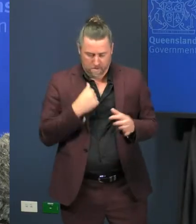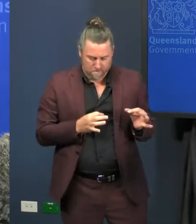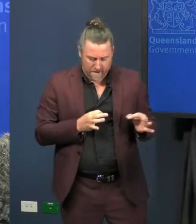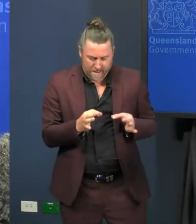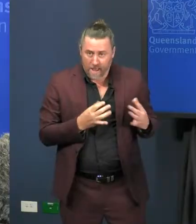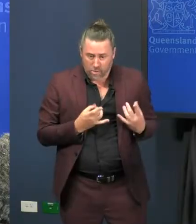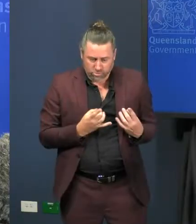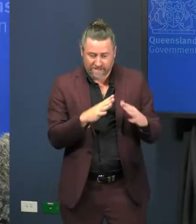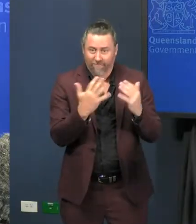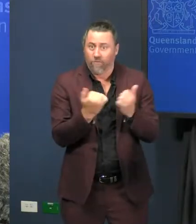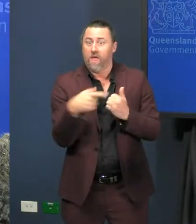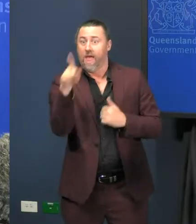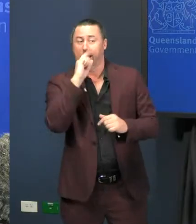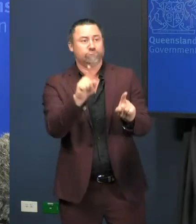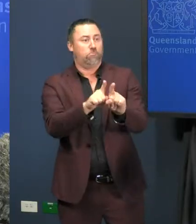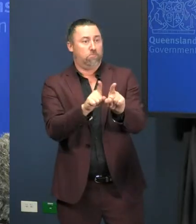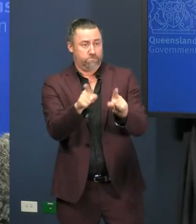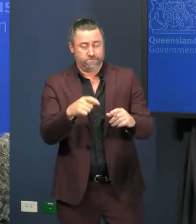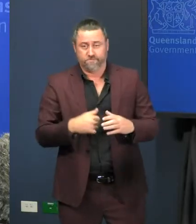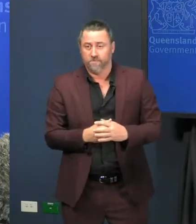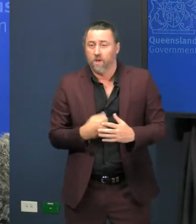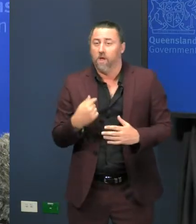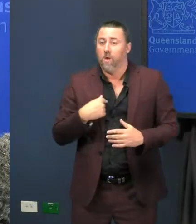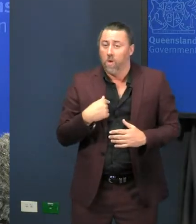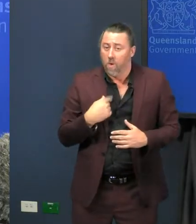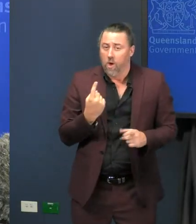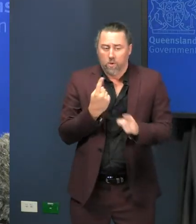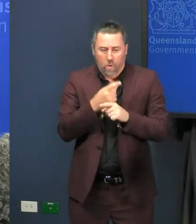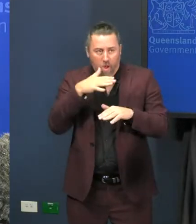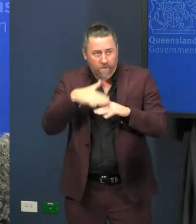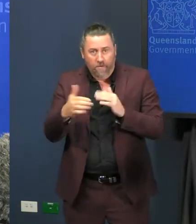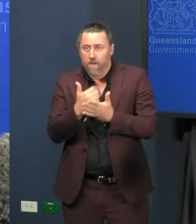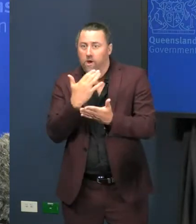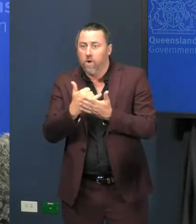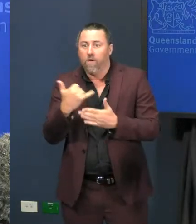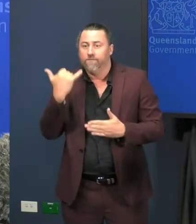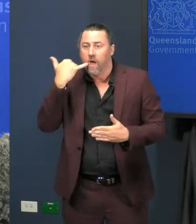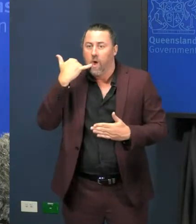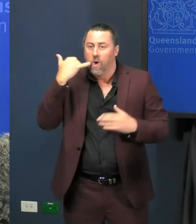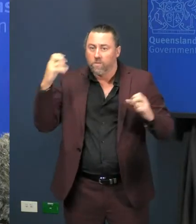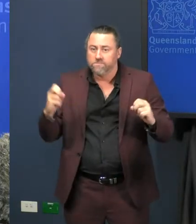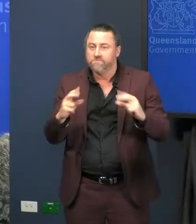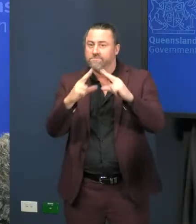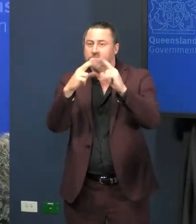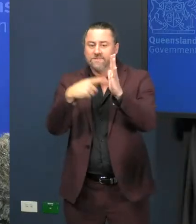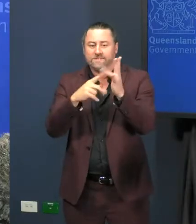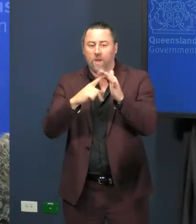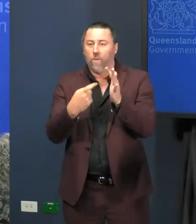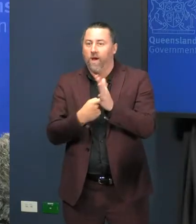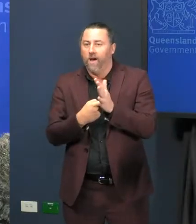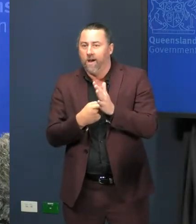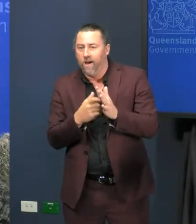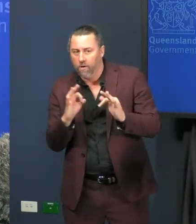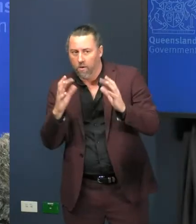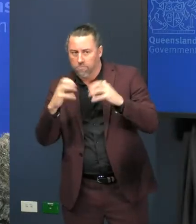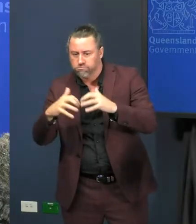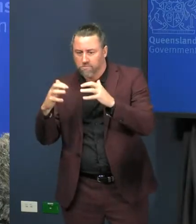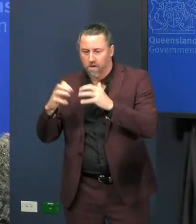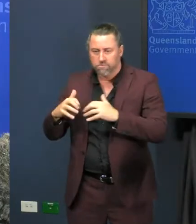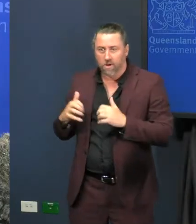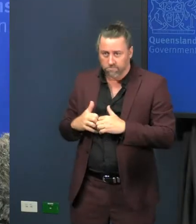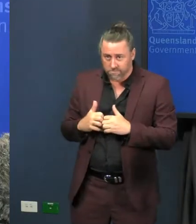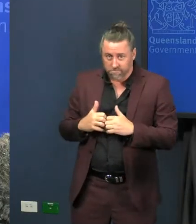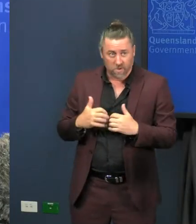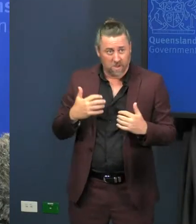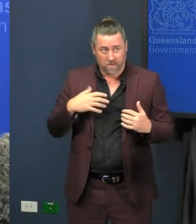to the challenge. A big one is in the order of telecommunications. Because this potential event is